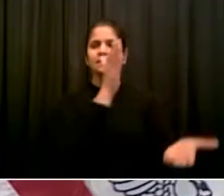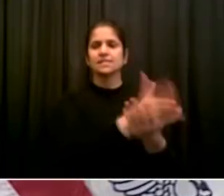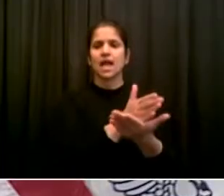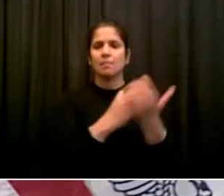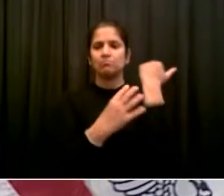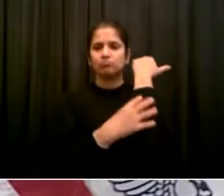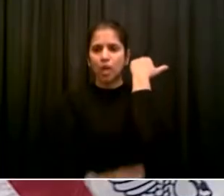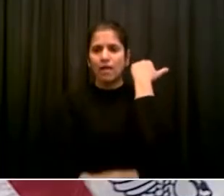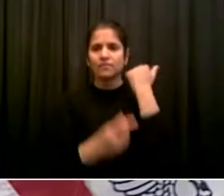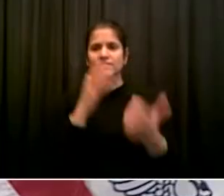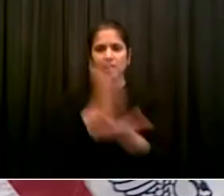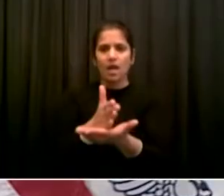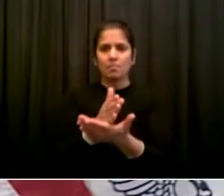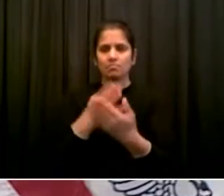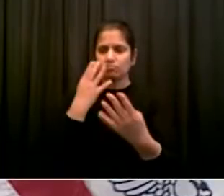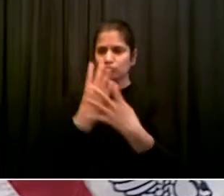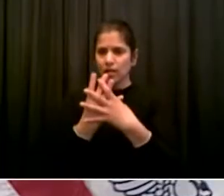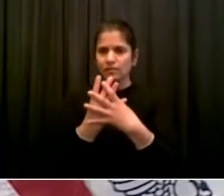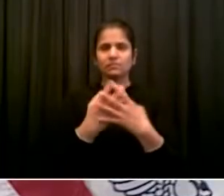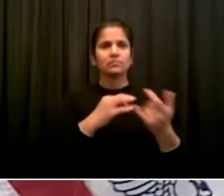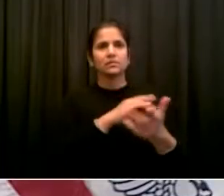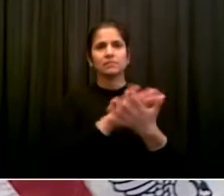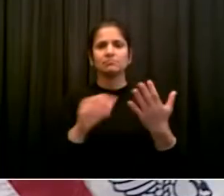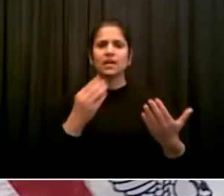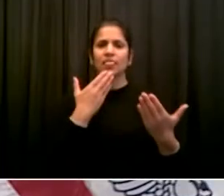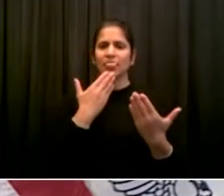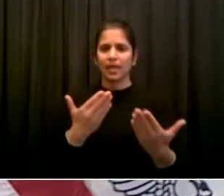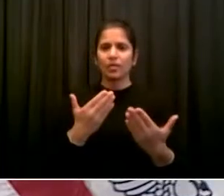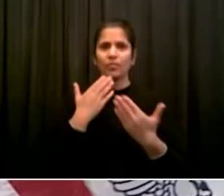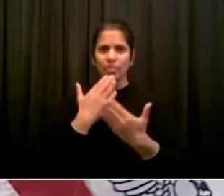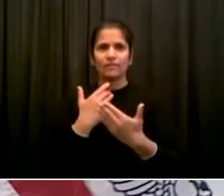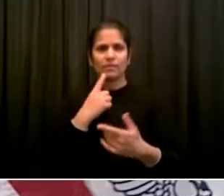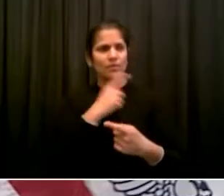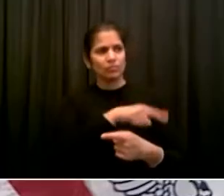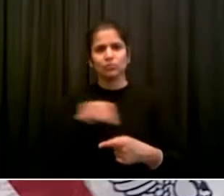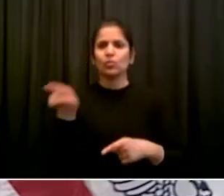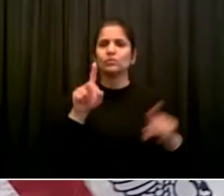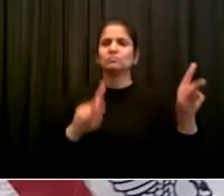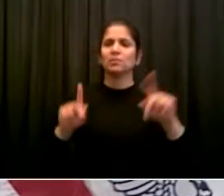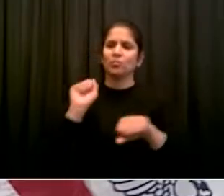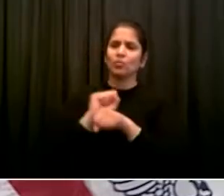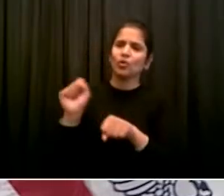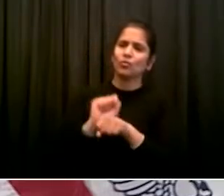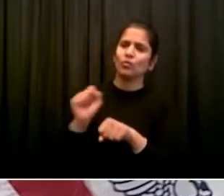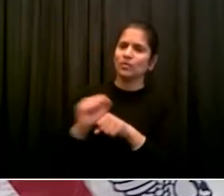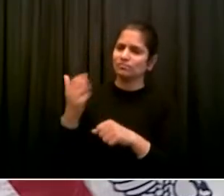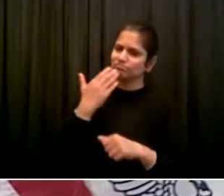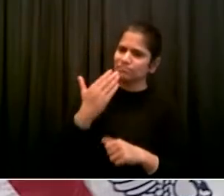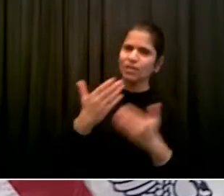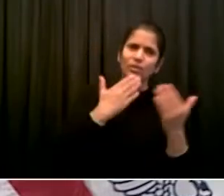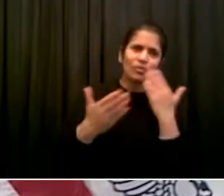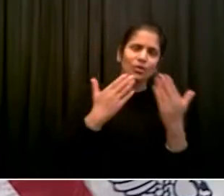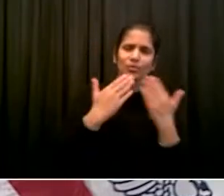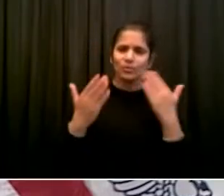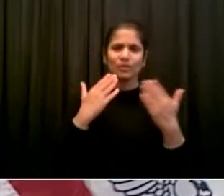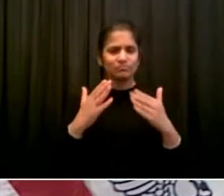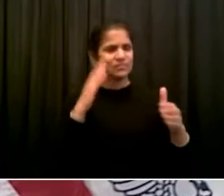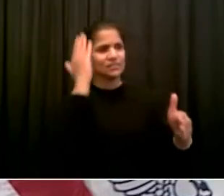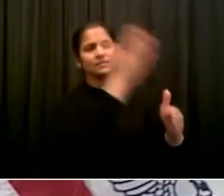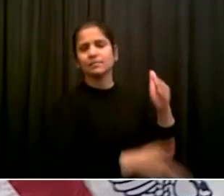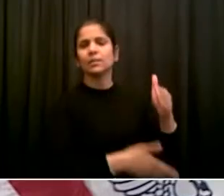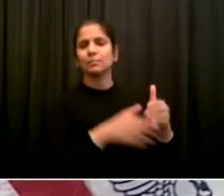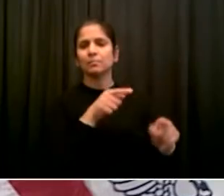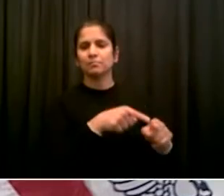been working together for years, and I know you'll be there the whole way through and in the extraordinary work to come. Thank you.